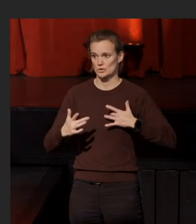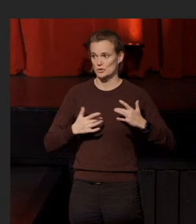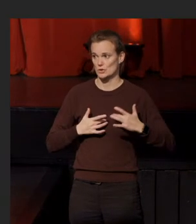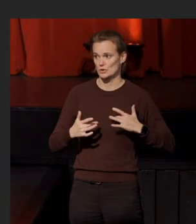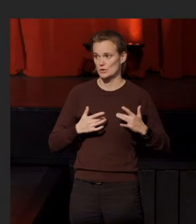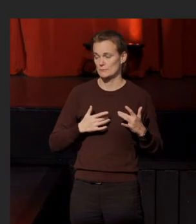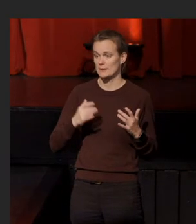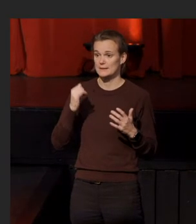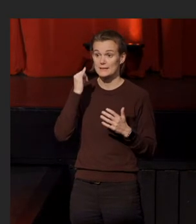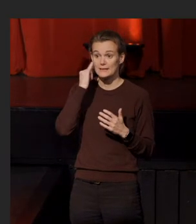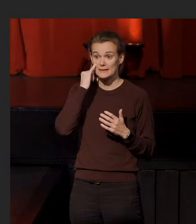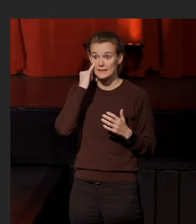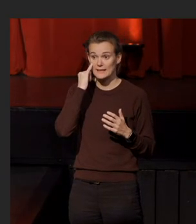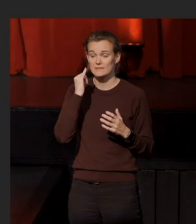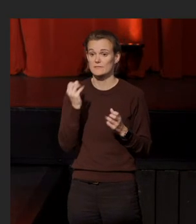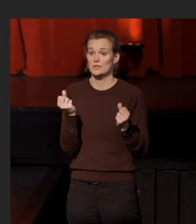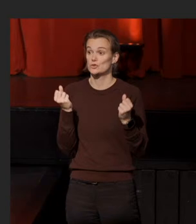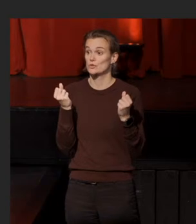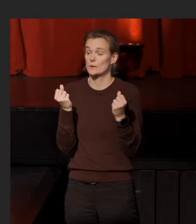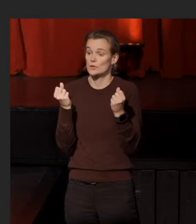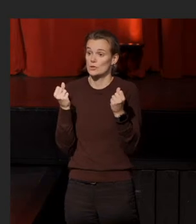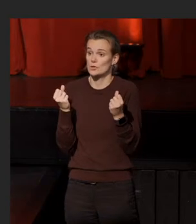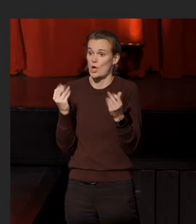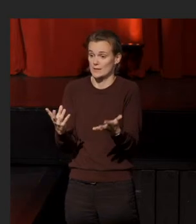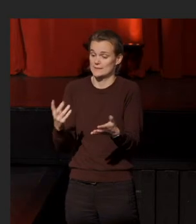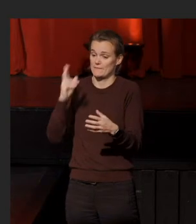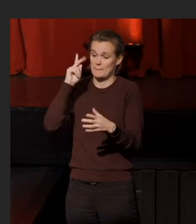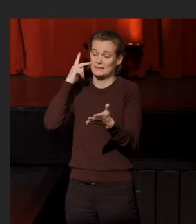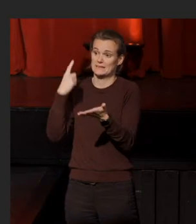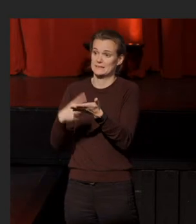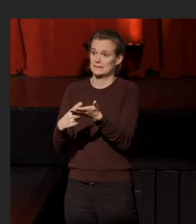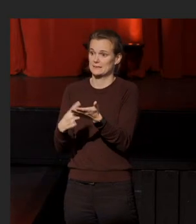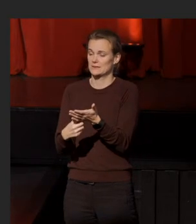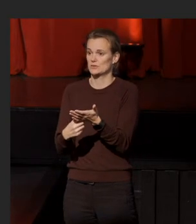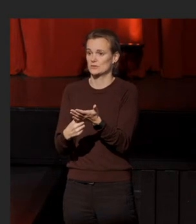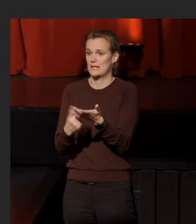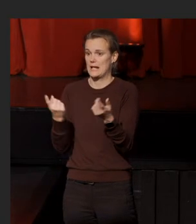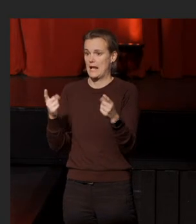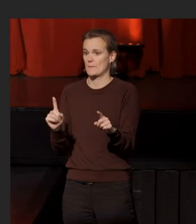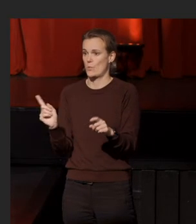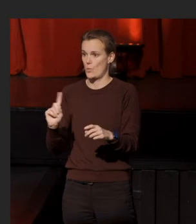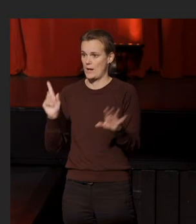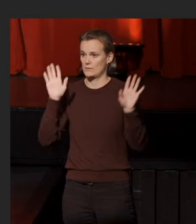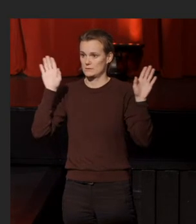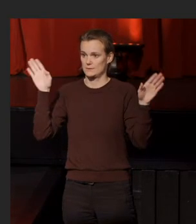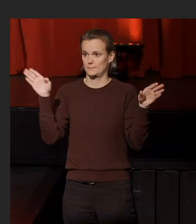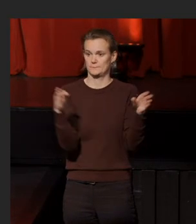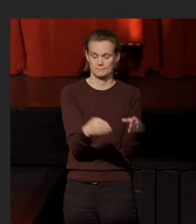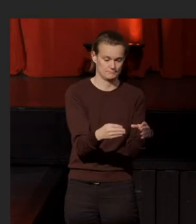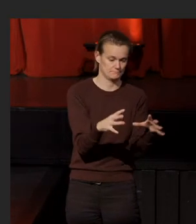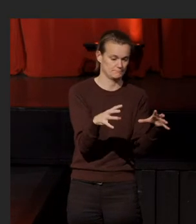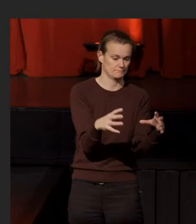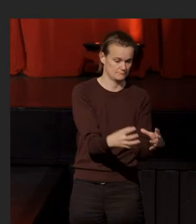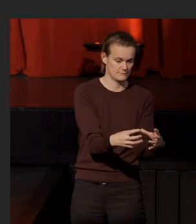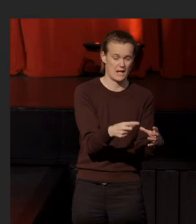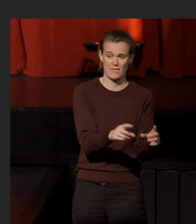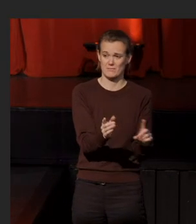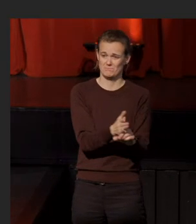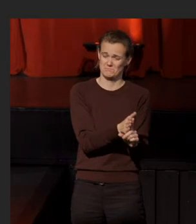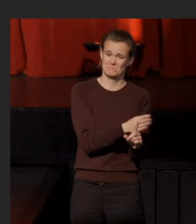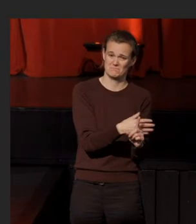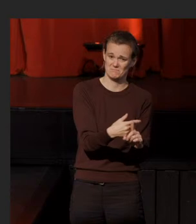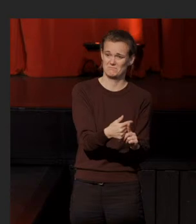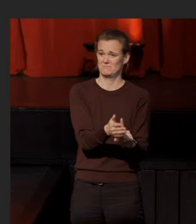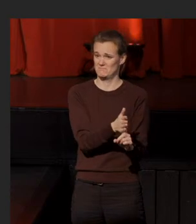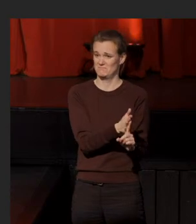whole swath of political discourse can now be very narrowly targeted to manipulate us with a capacity that those who wanted to